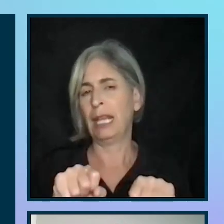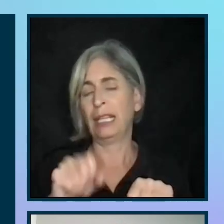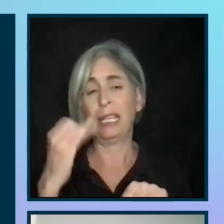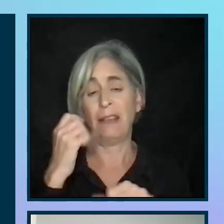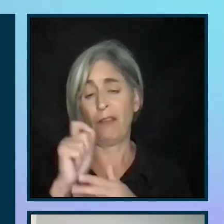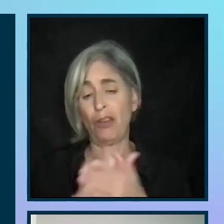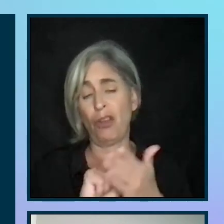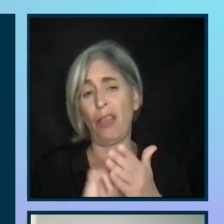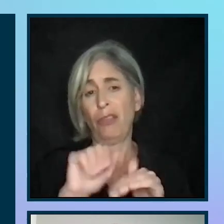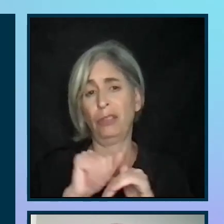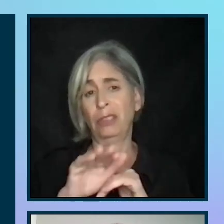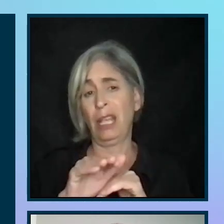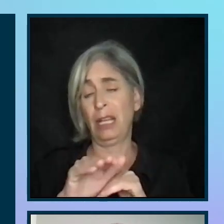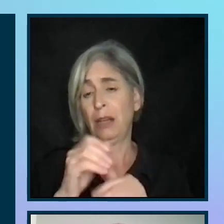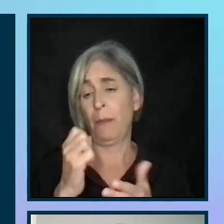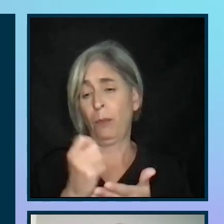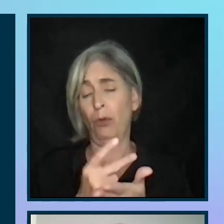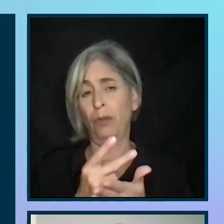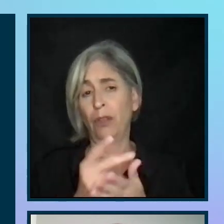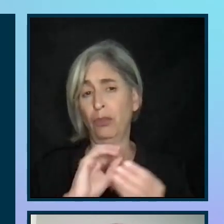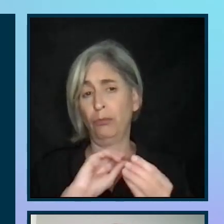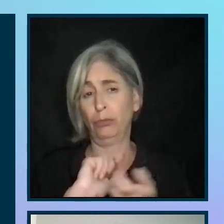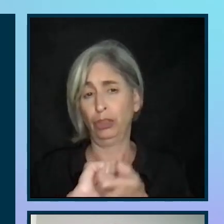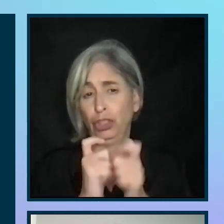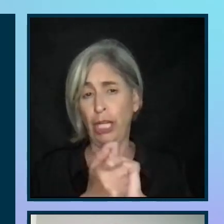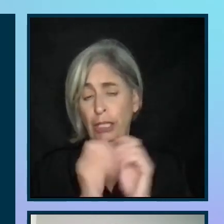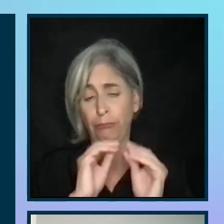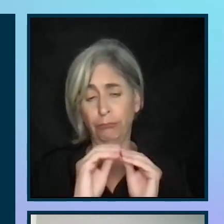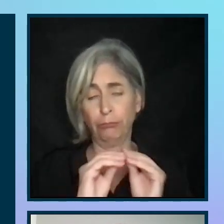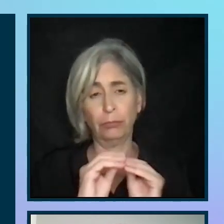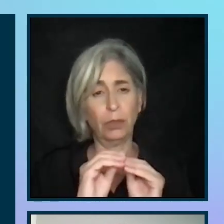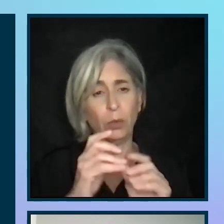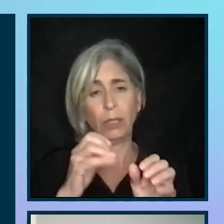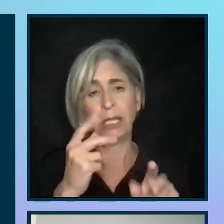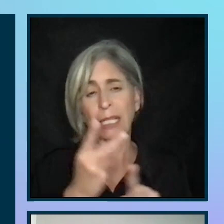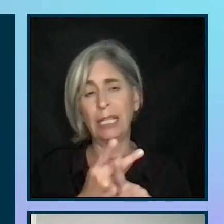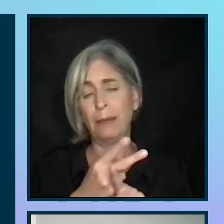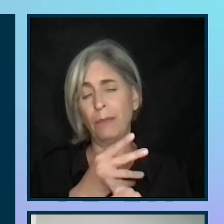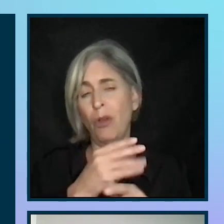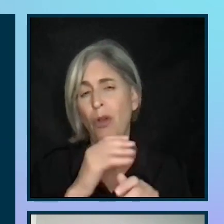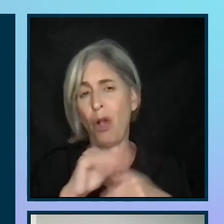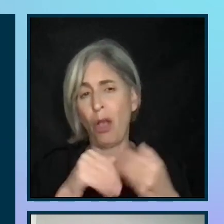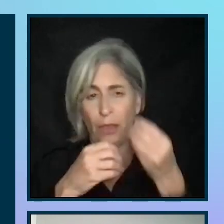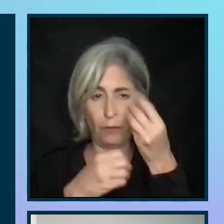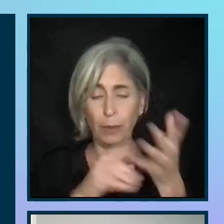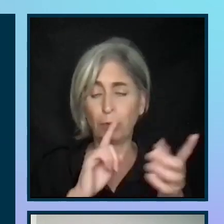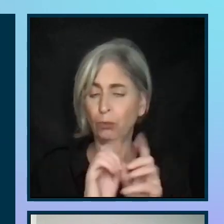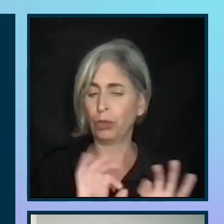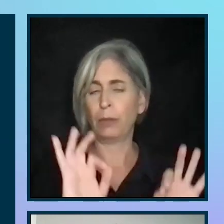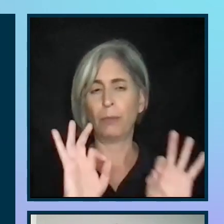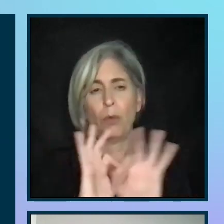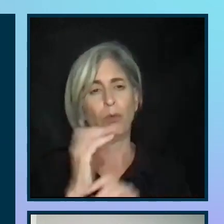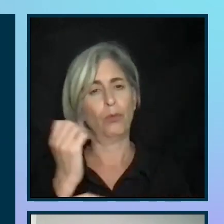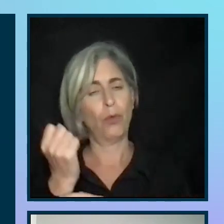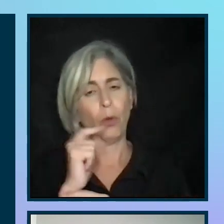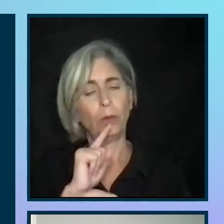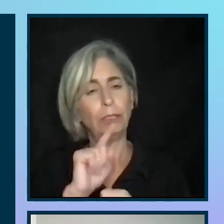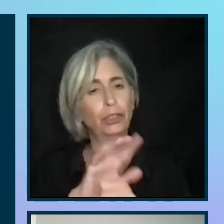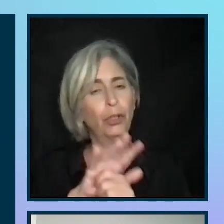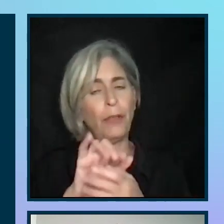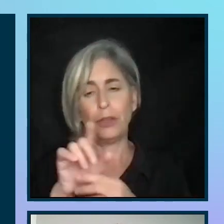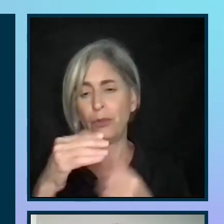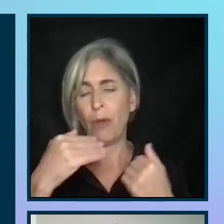is sending back to us a proof that needs to have modifications done to the document as a whole. This is critical to being able to ensure that you